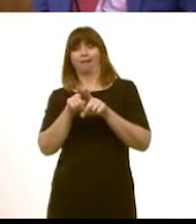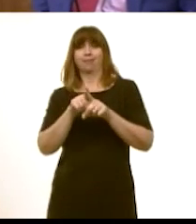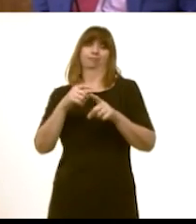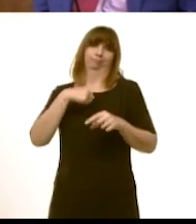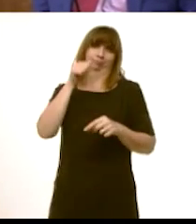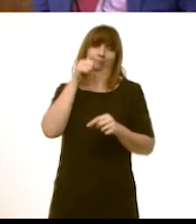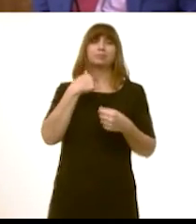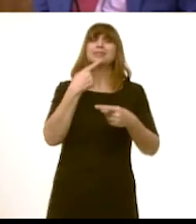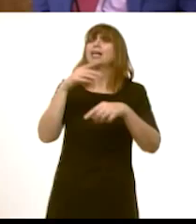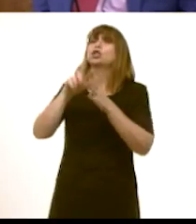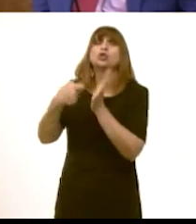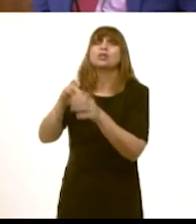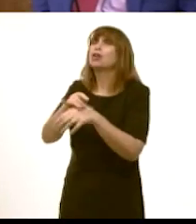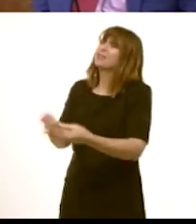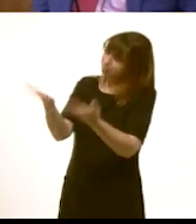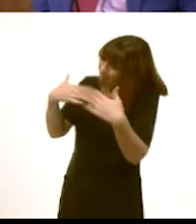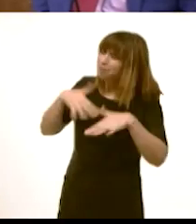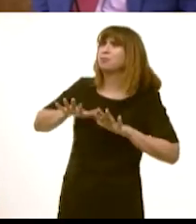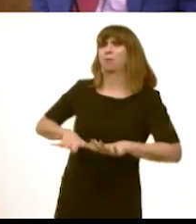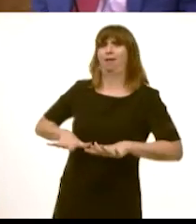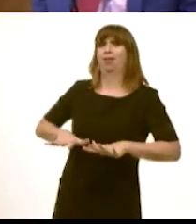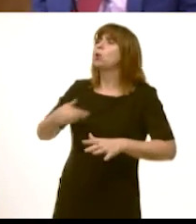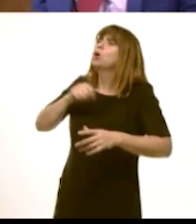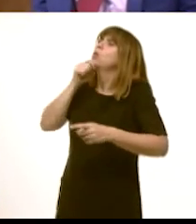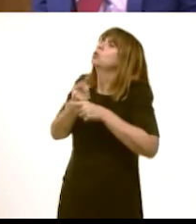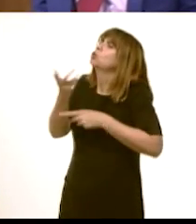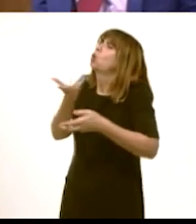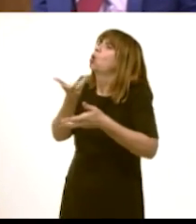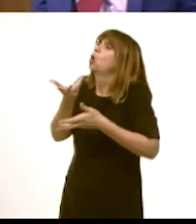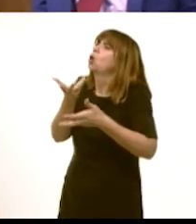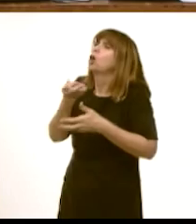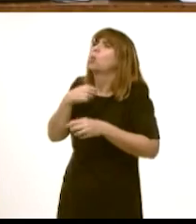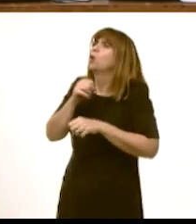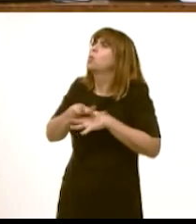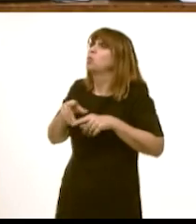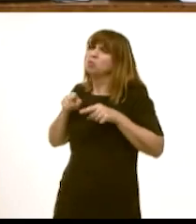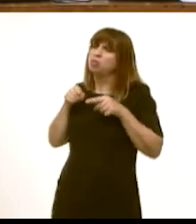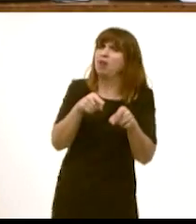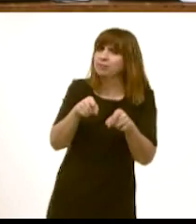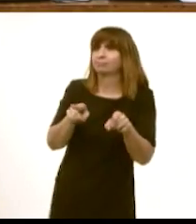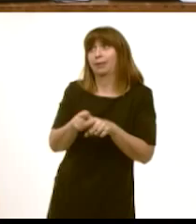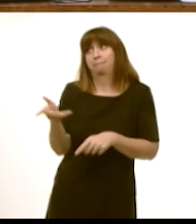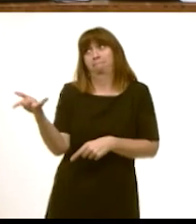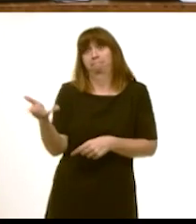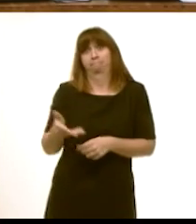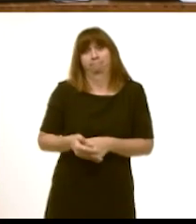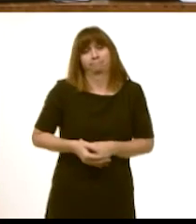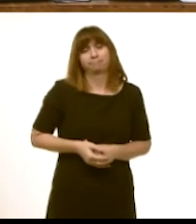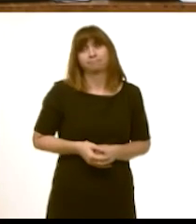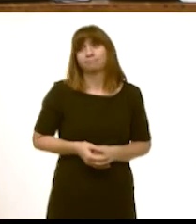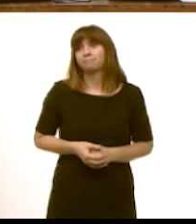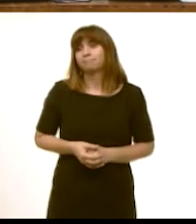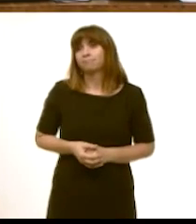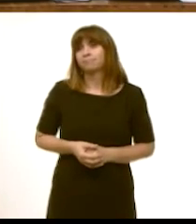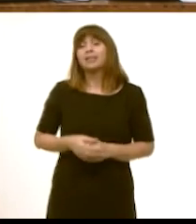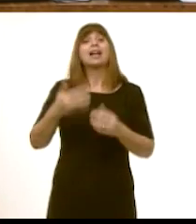to junior doctors, come to Wales, where we will talk to you rather than threaten you. Darren Miller. Thank you, Deputy